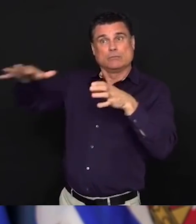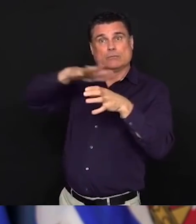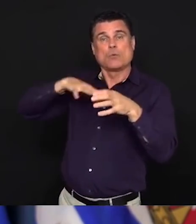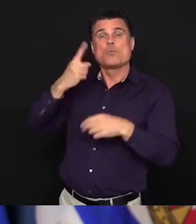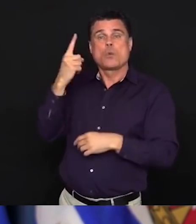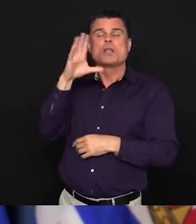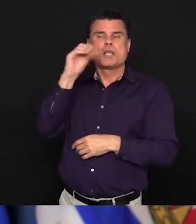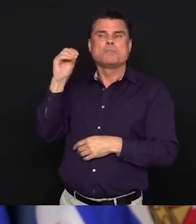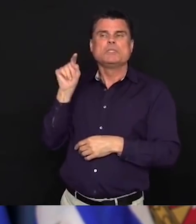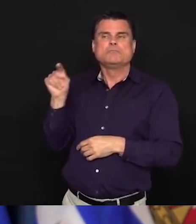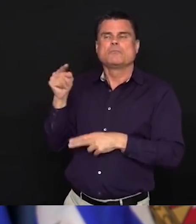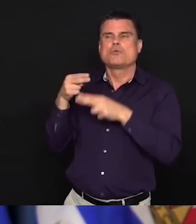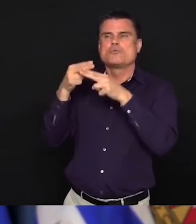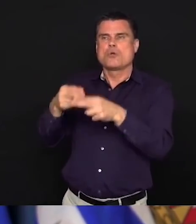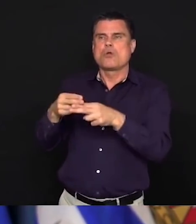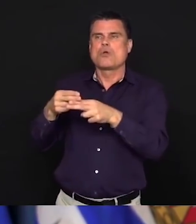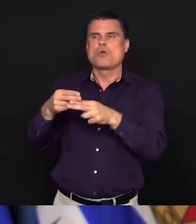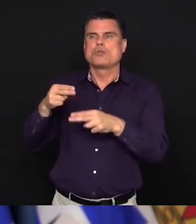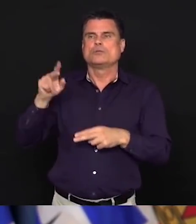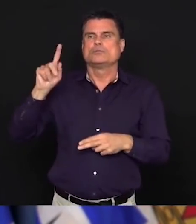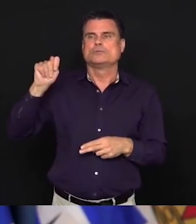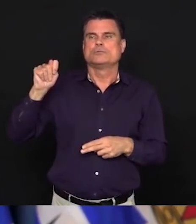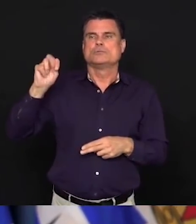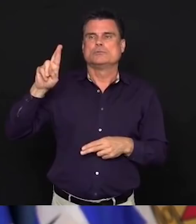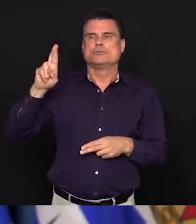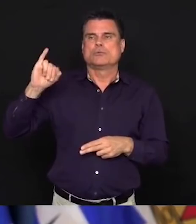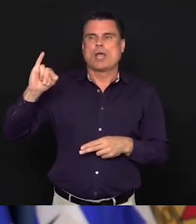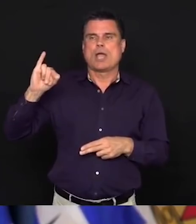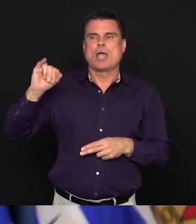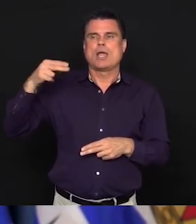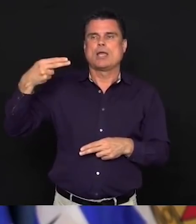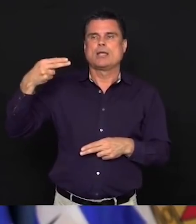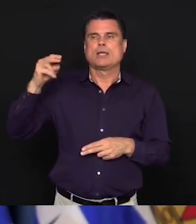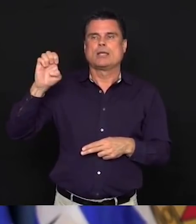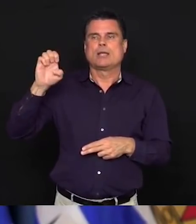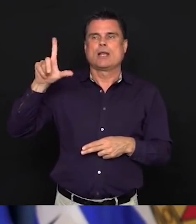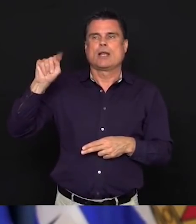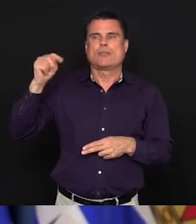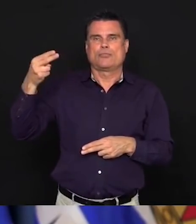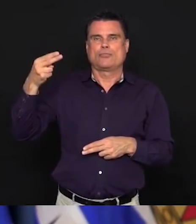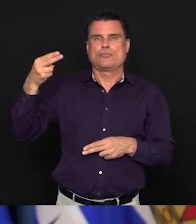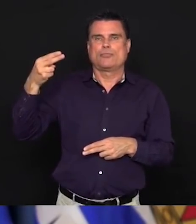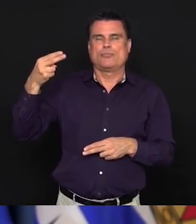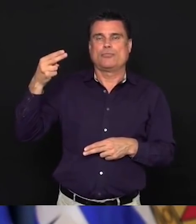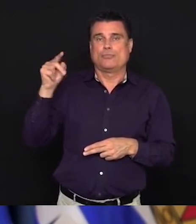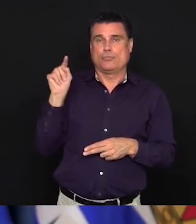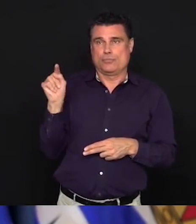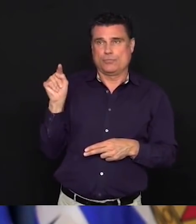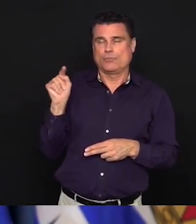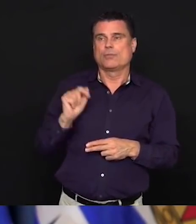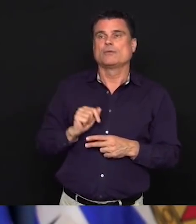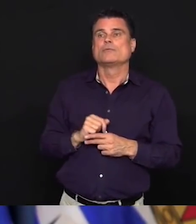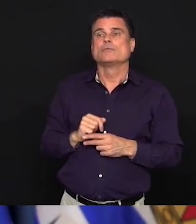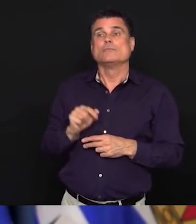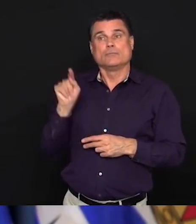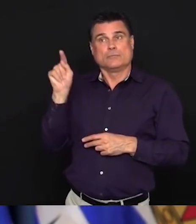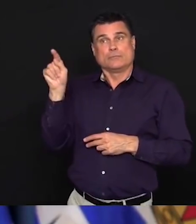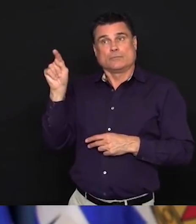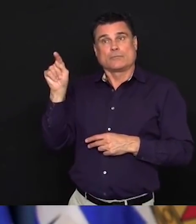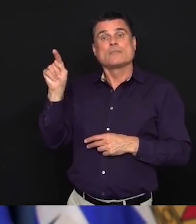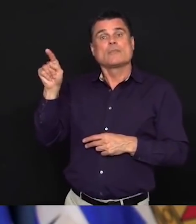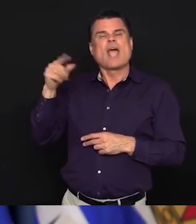their symptoms and then determine where they should go, have been hiring people in the 10s and 20s for the past